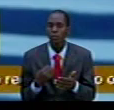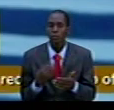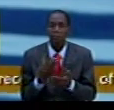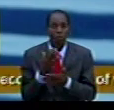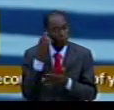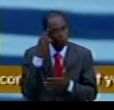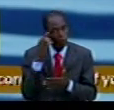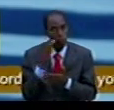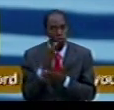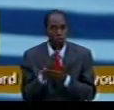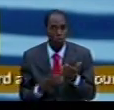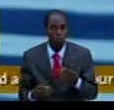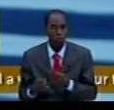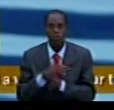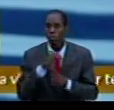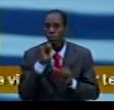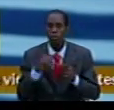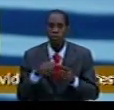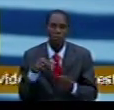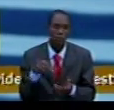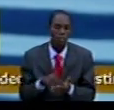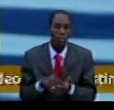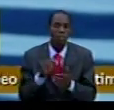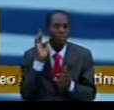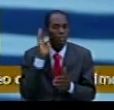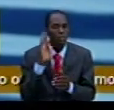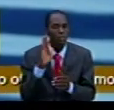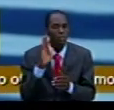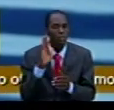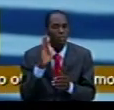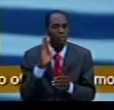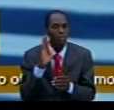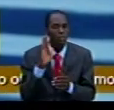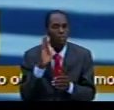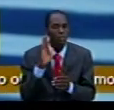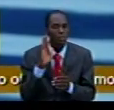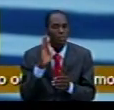eat, I had to eat the little I can. I had to eat on the bed.